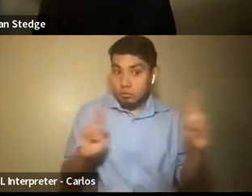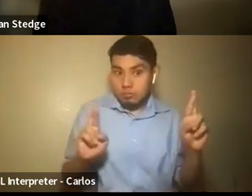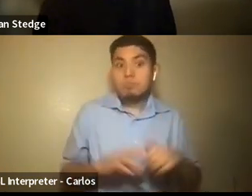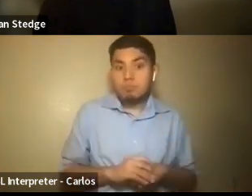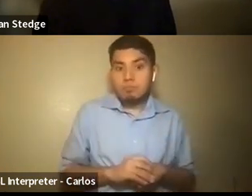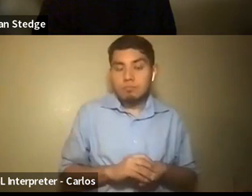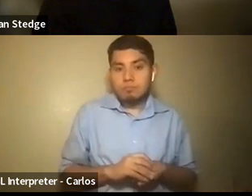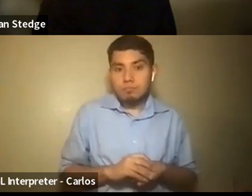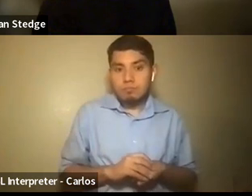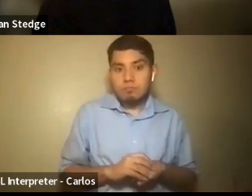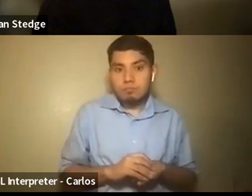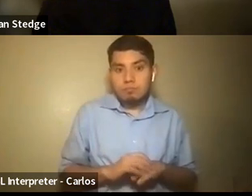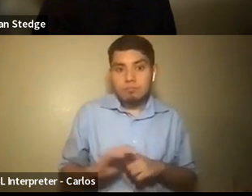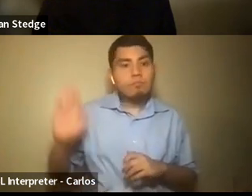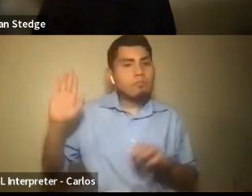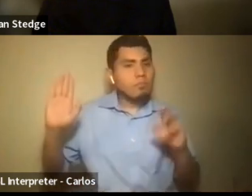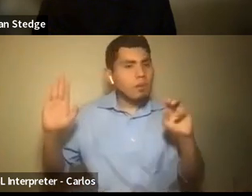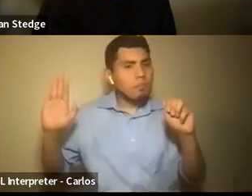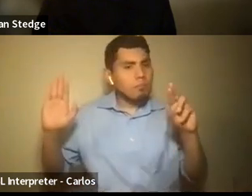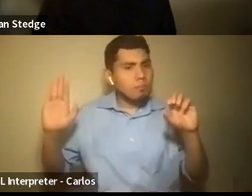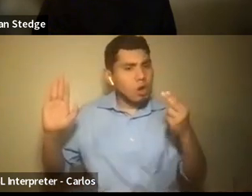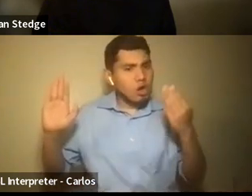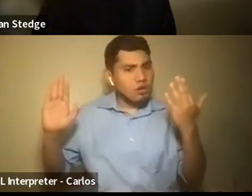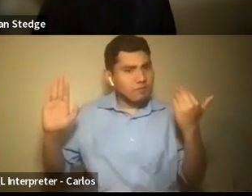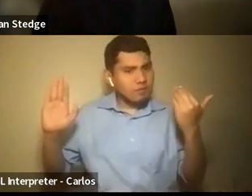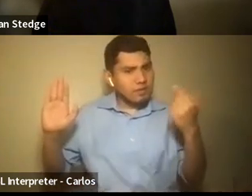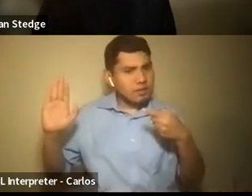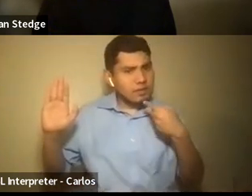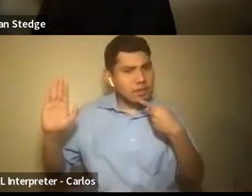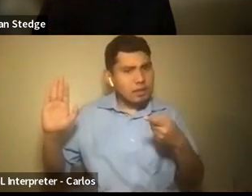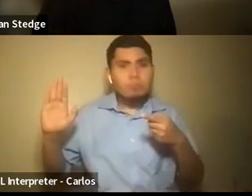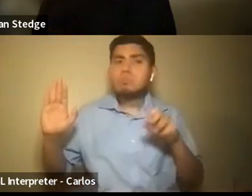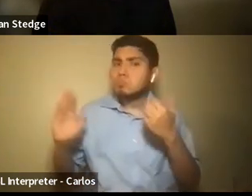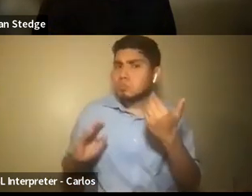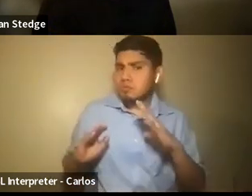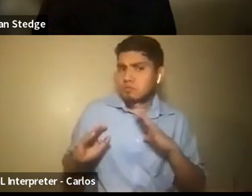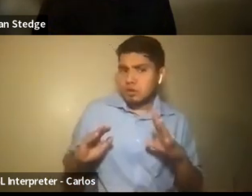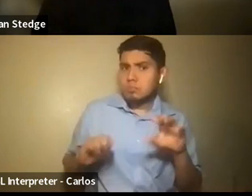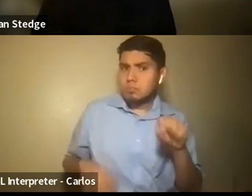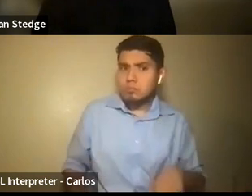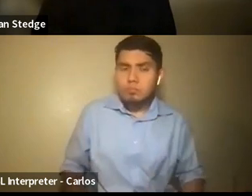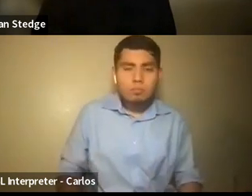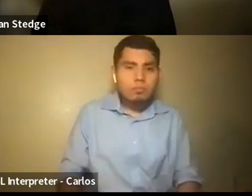So March 15th? 15th is fine.